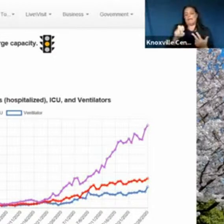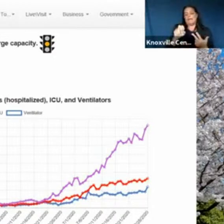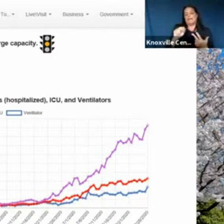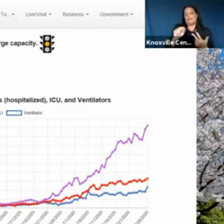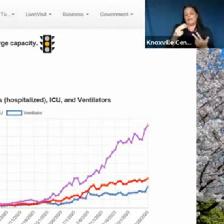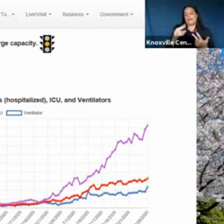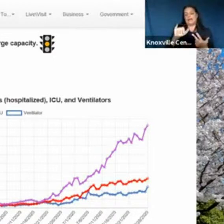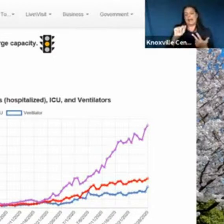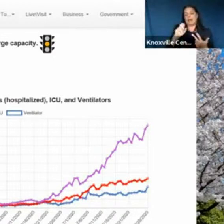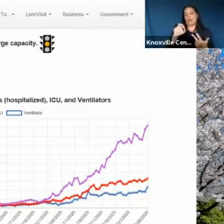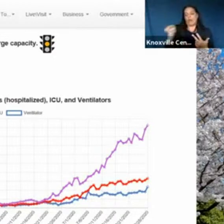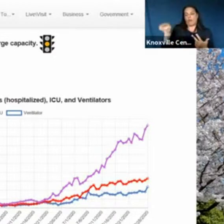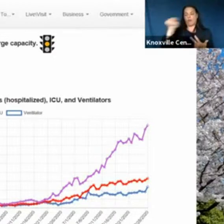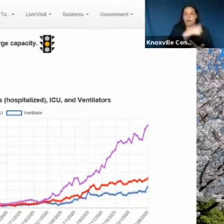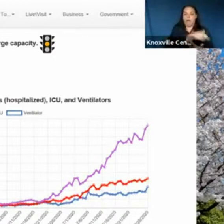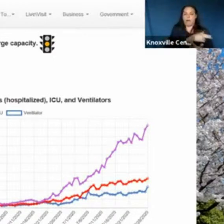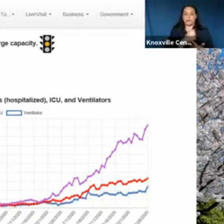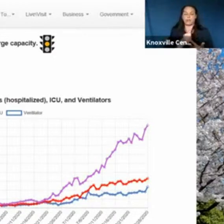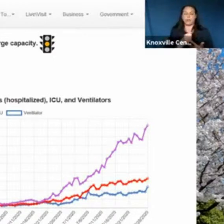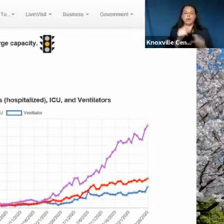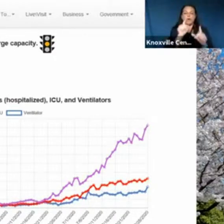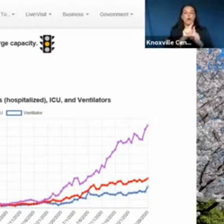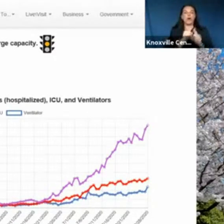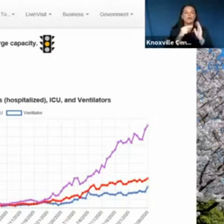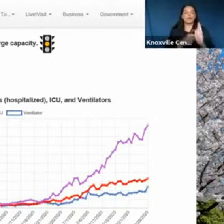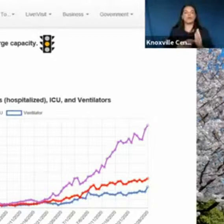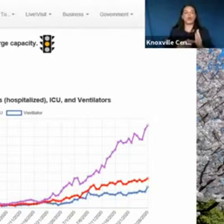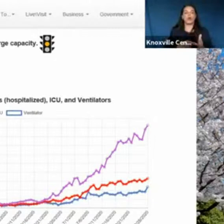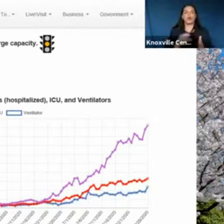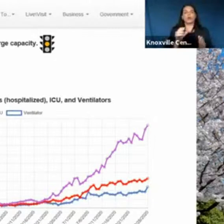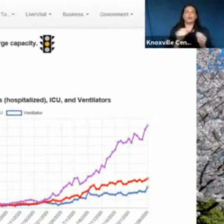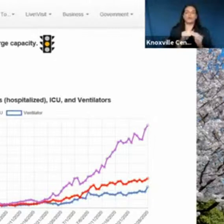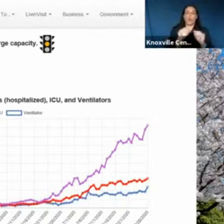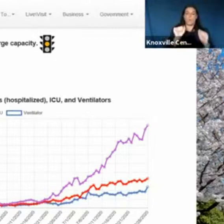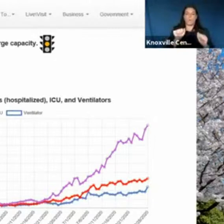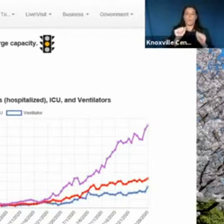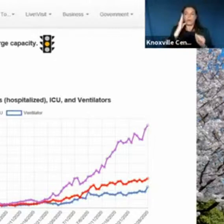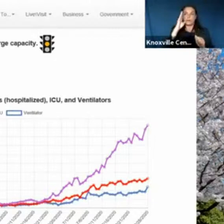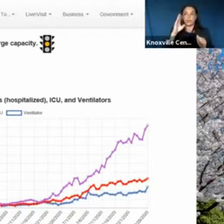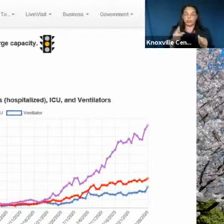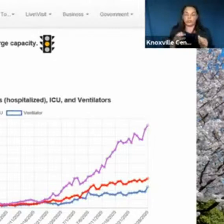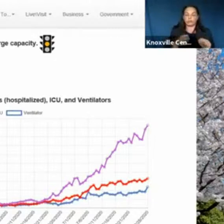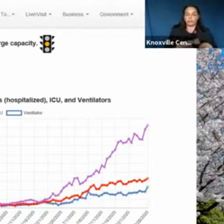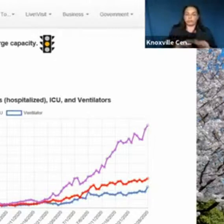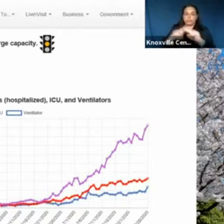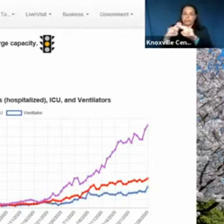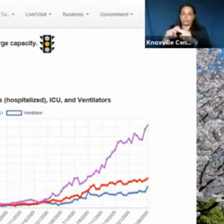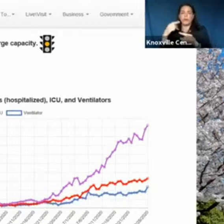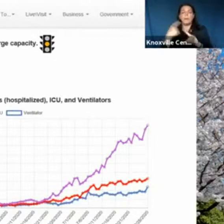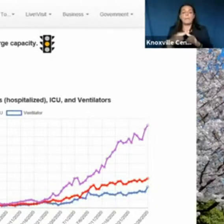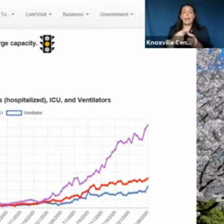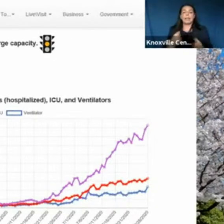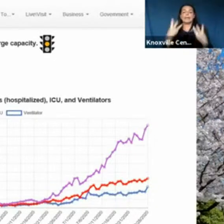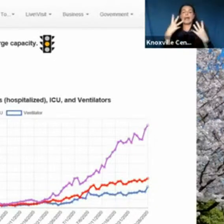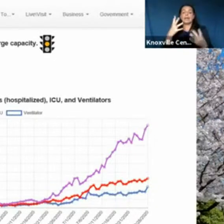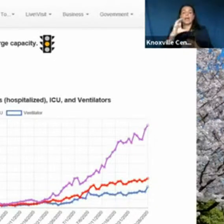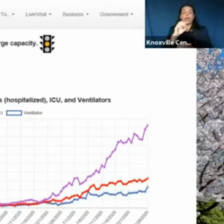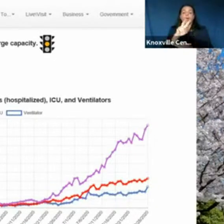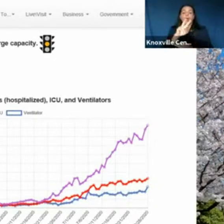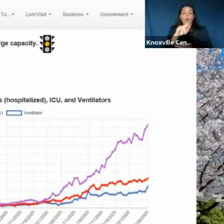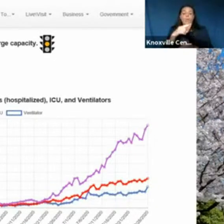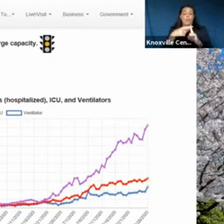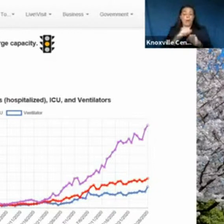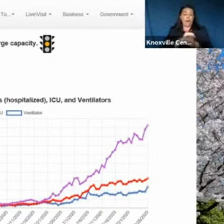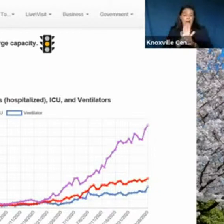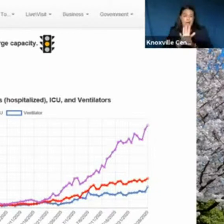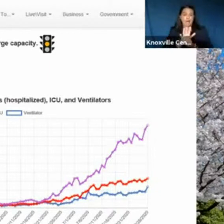partners. It also shows the additional surge capacity for these categories, as well as the COVID positive patients and the patients